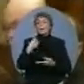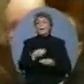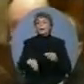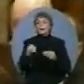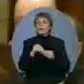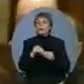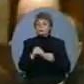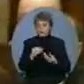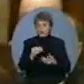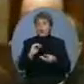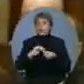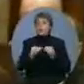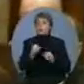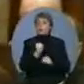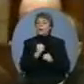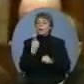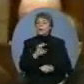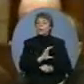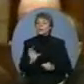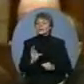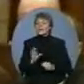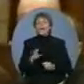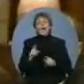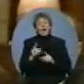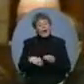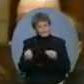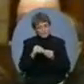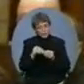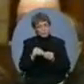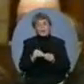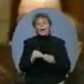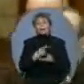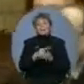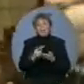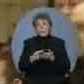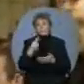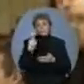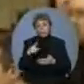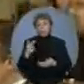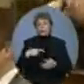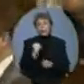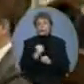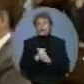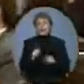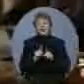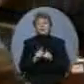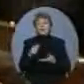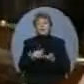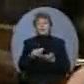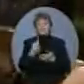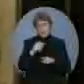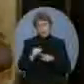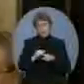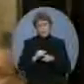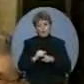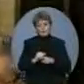extended EI, training for them so they can retrain for new jobs for the future. Honourable Member for Kimmons, James Payne. Well,